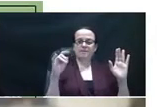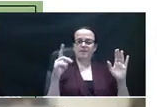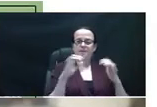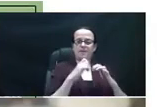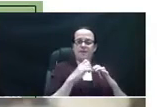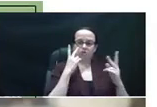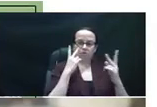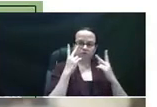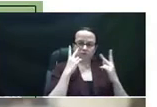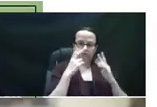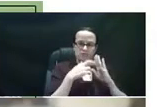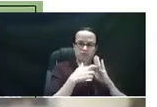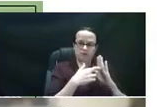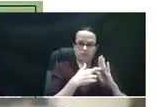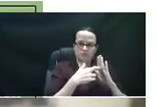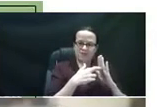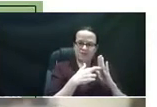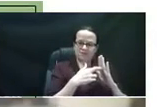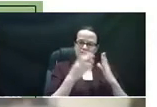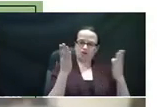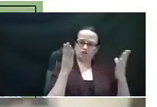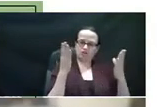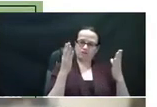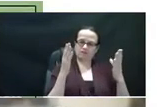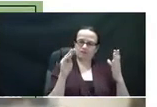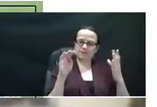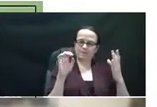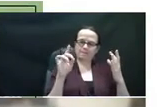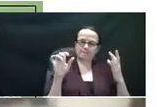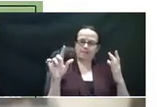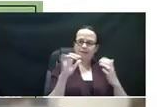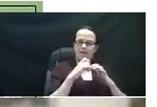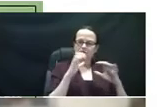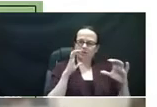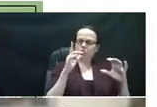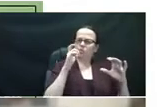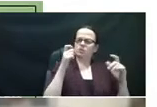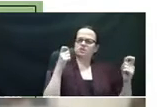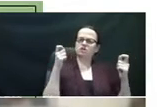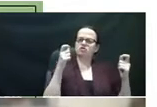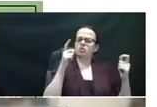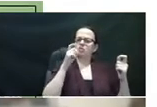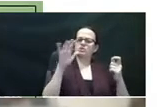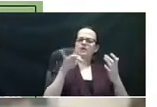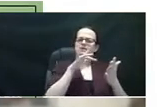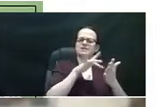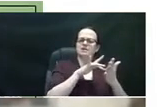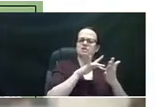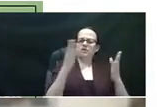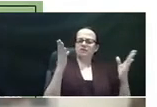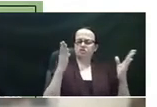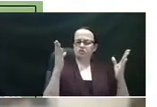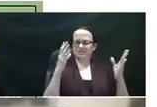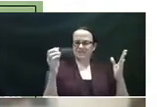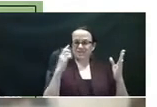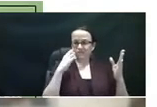visually represent our service model, a way to communicate who's in control, who's at the center of their services.